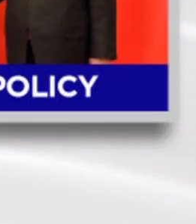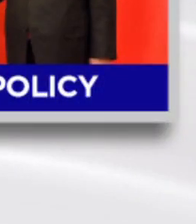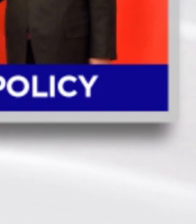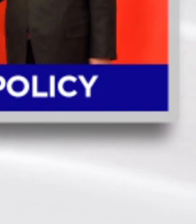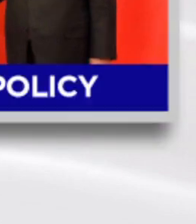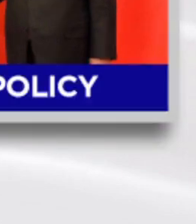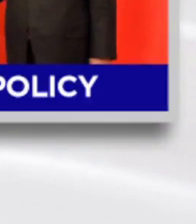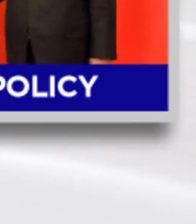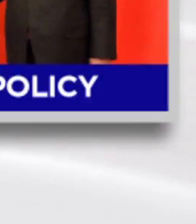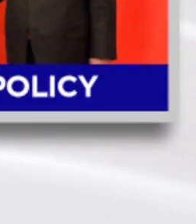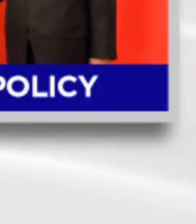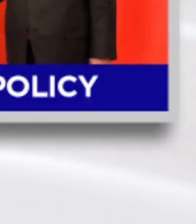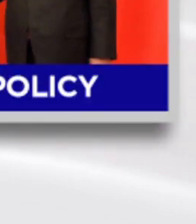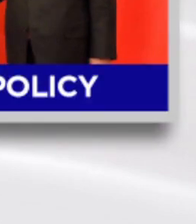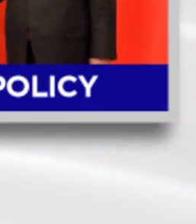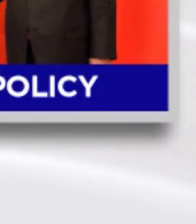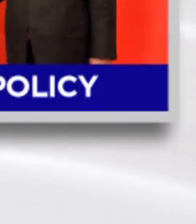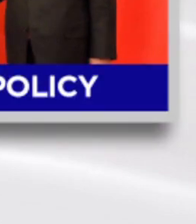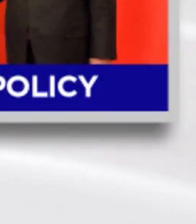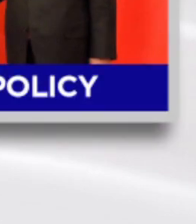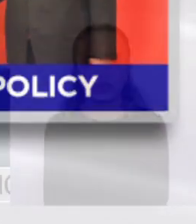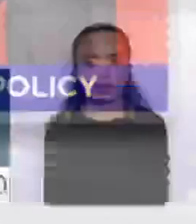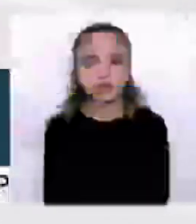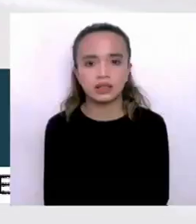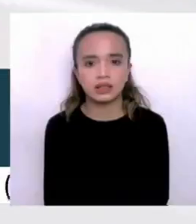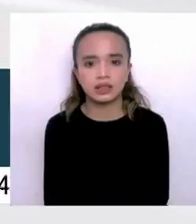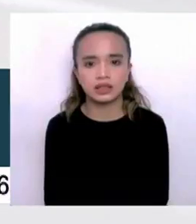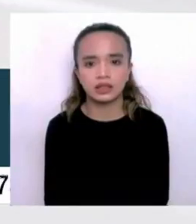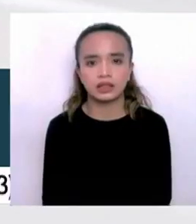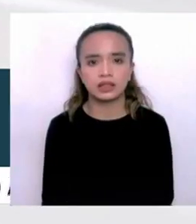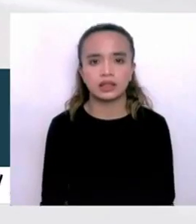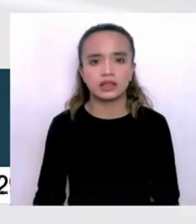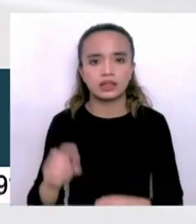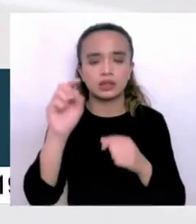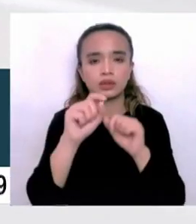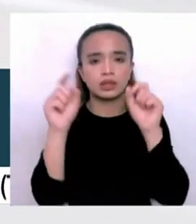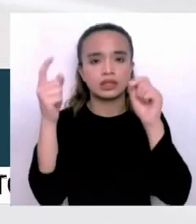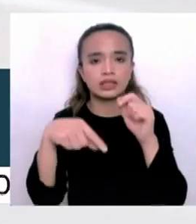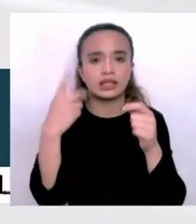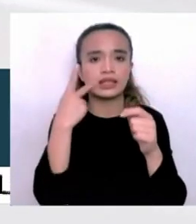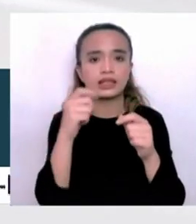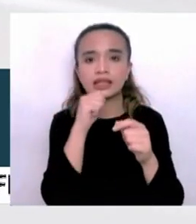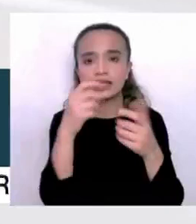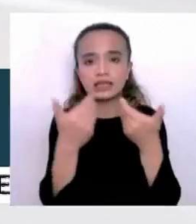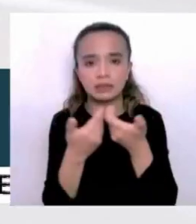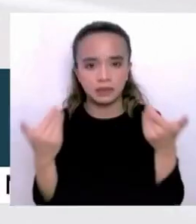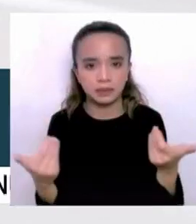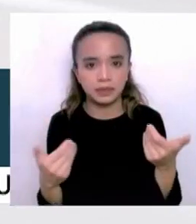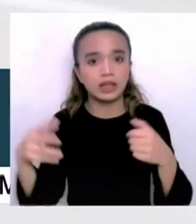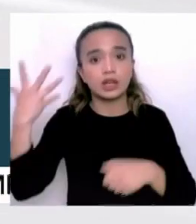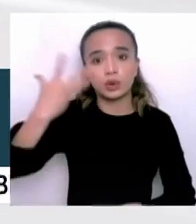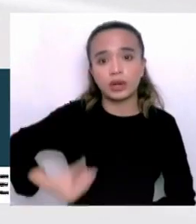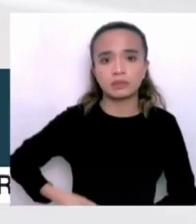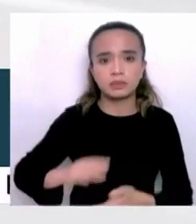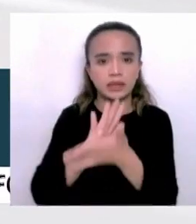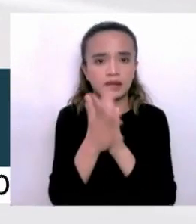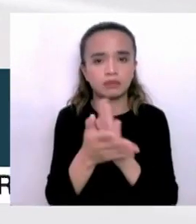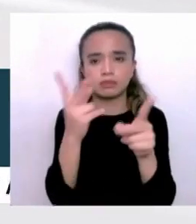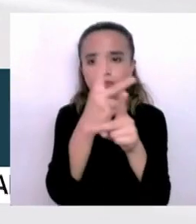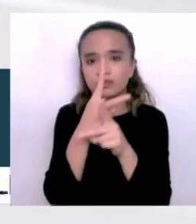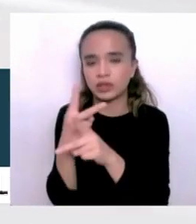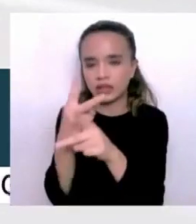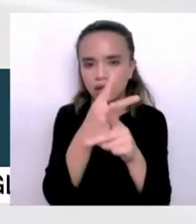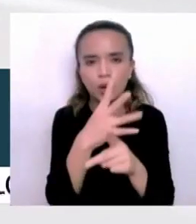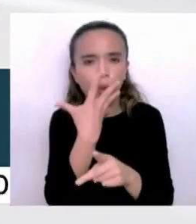Corruption, crime and corruption. These are not separate and distinct. As you know, in the Philippines, corruption has become a tool to protect the